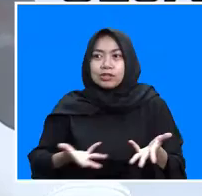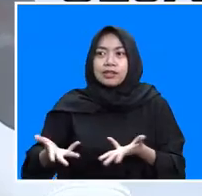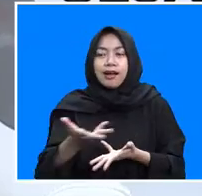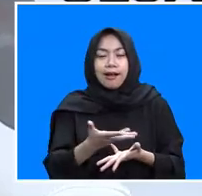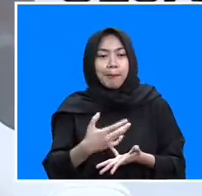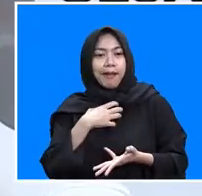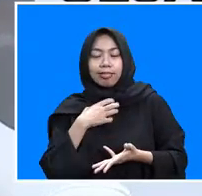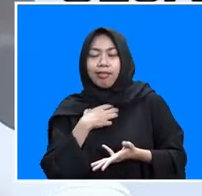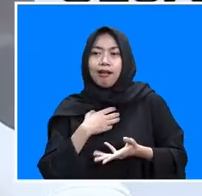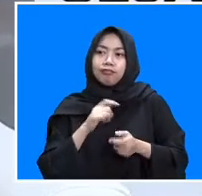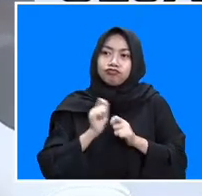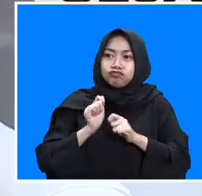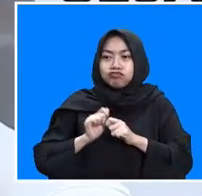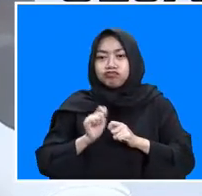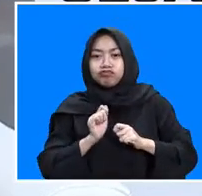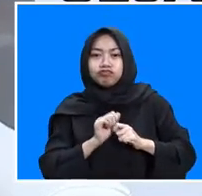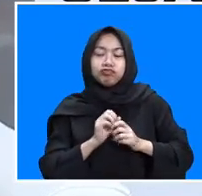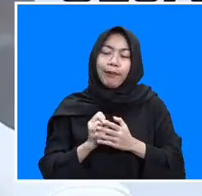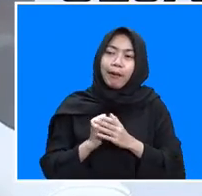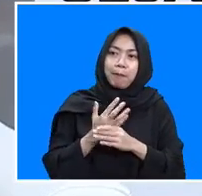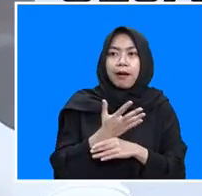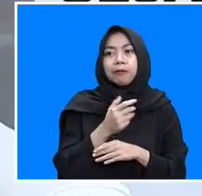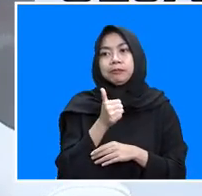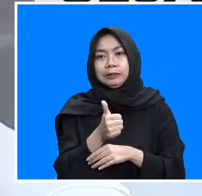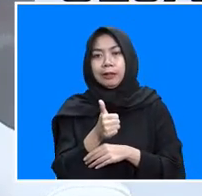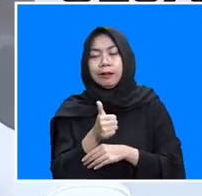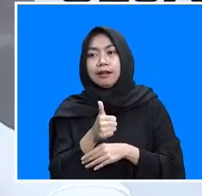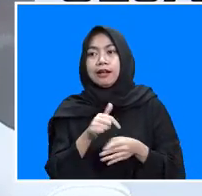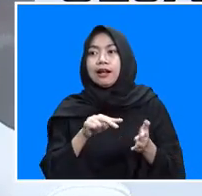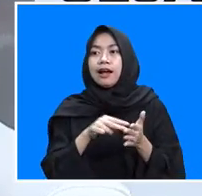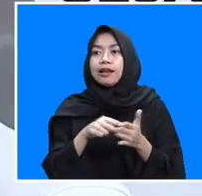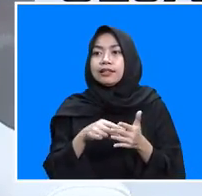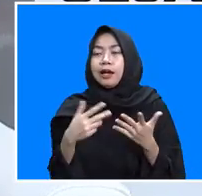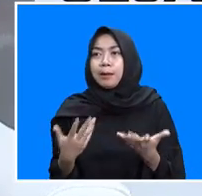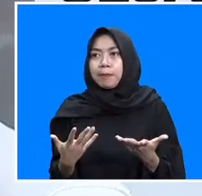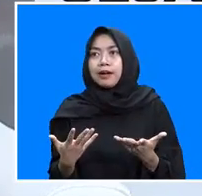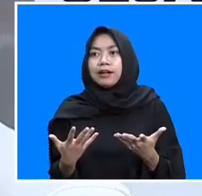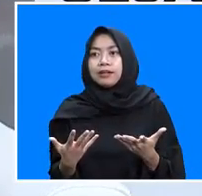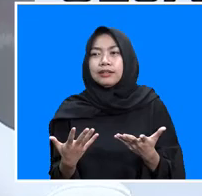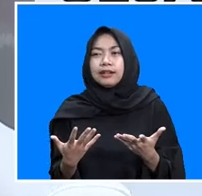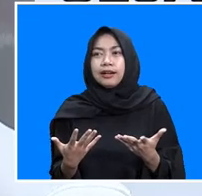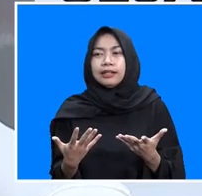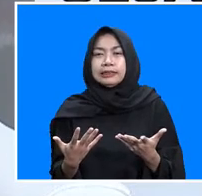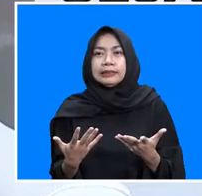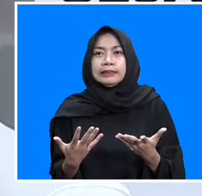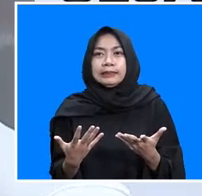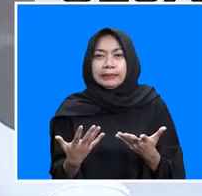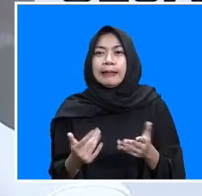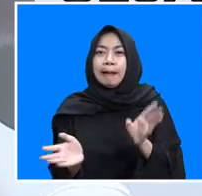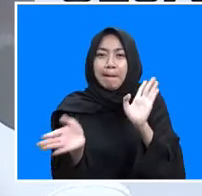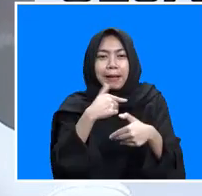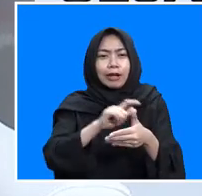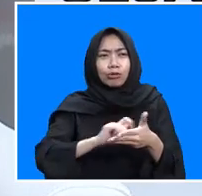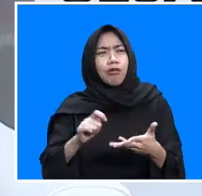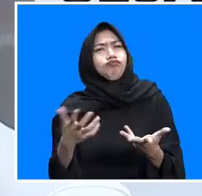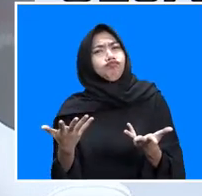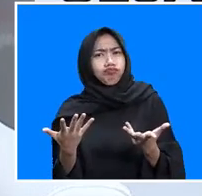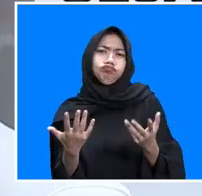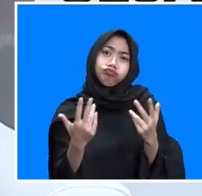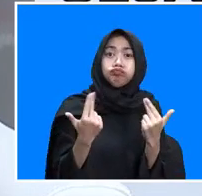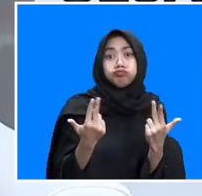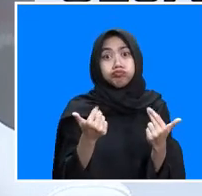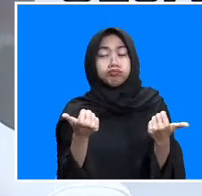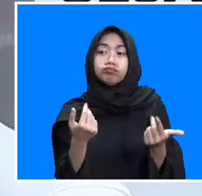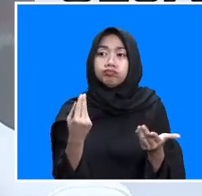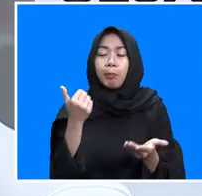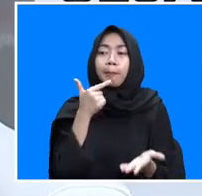connected. So, you know, I do feel that, you know, this is most critical. Mm. And I think the evidence really shows